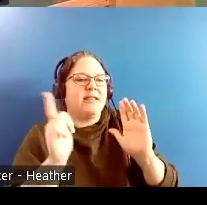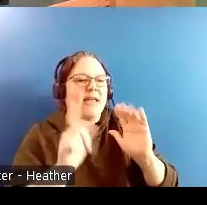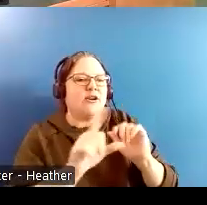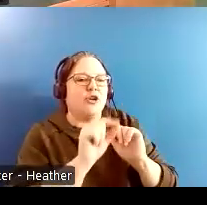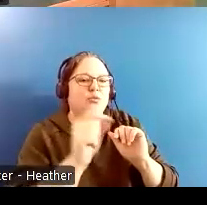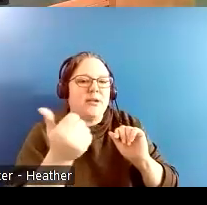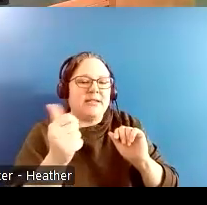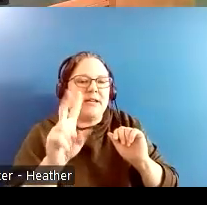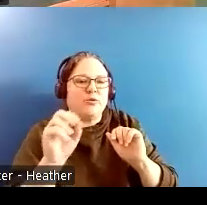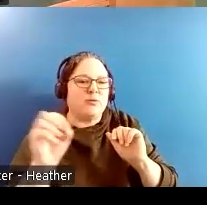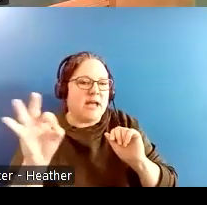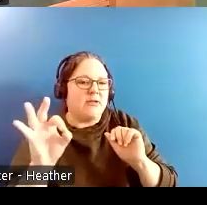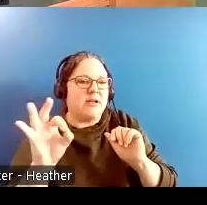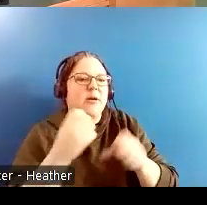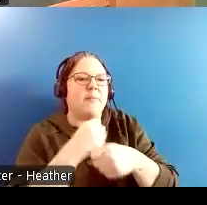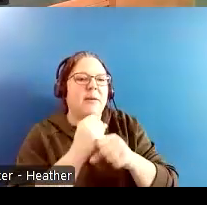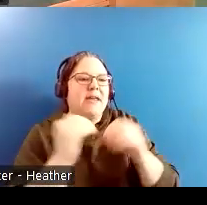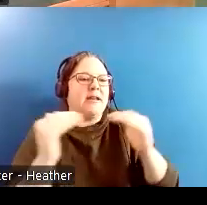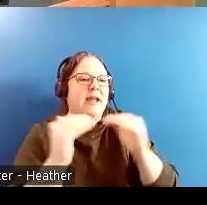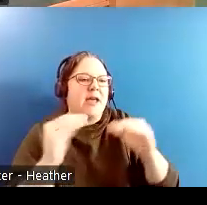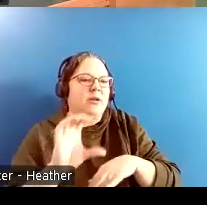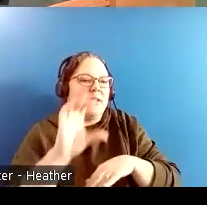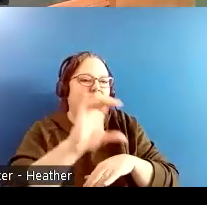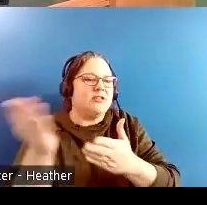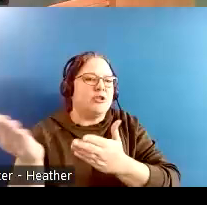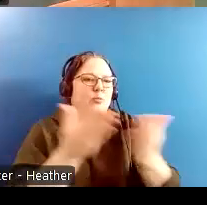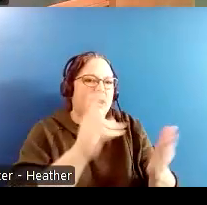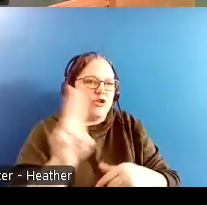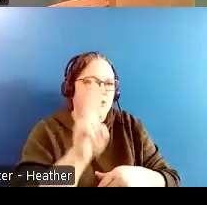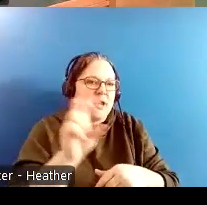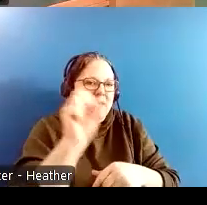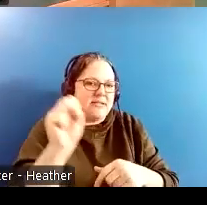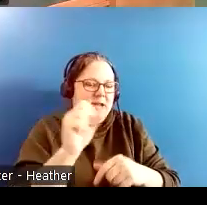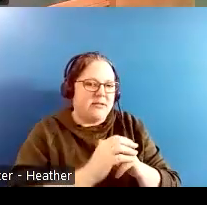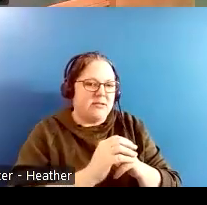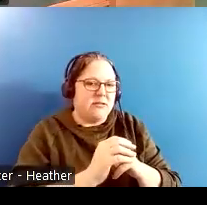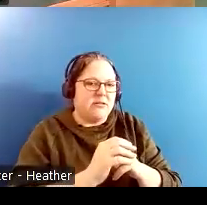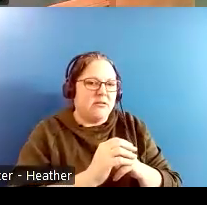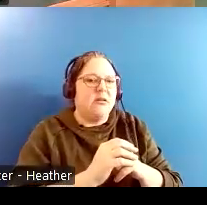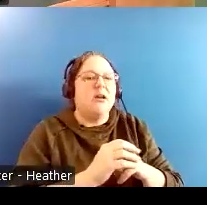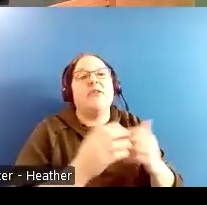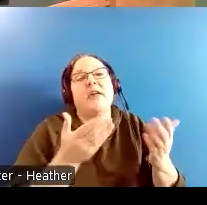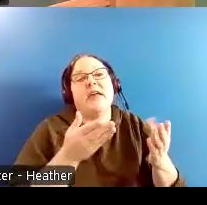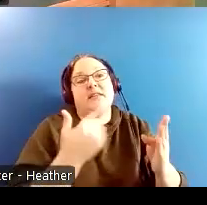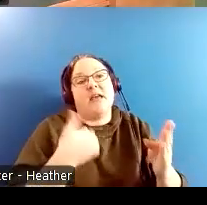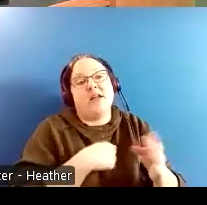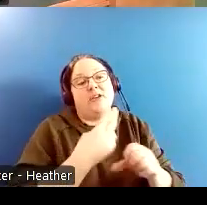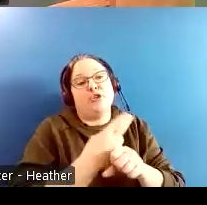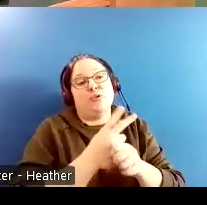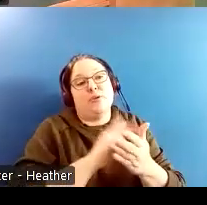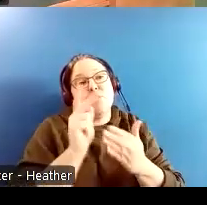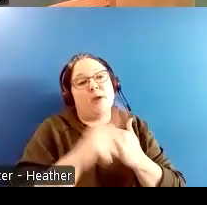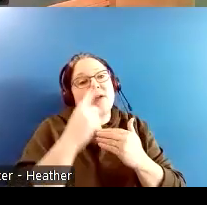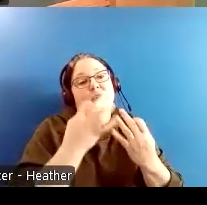2009, made an equity investment to bring a US version. But they, aside from letting us use the program for free, they didn't provide